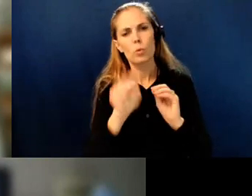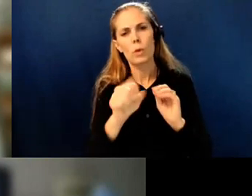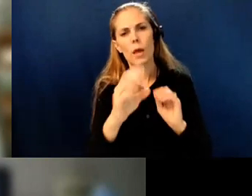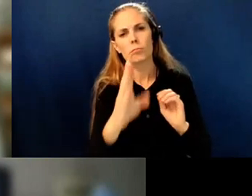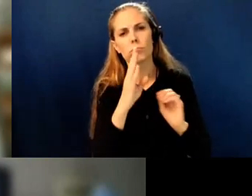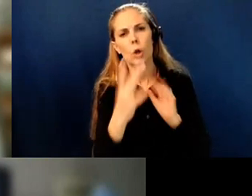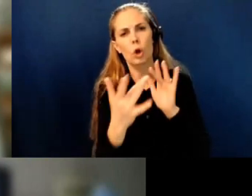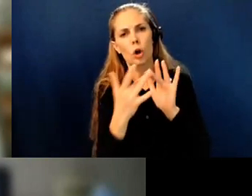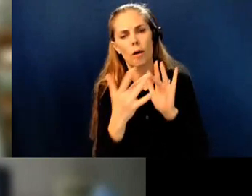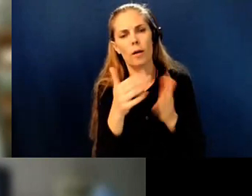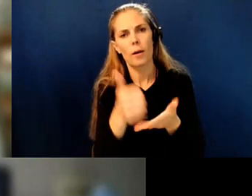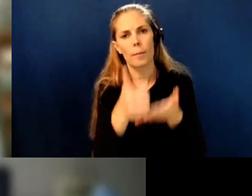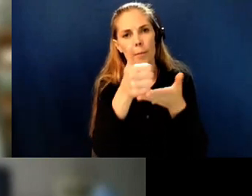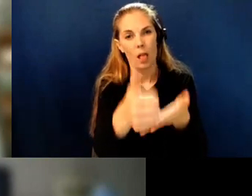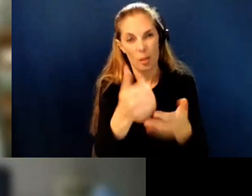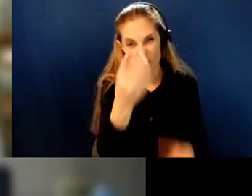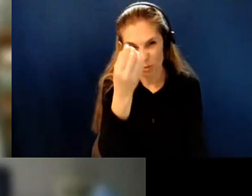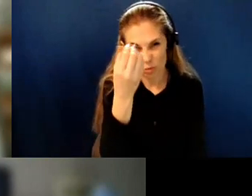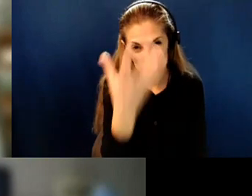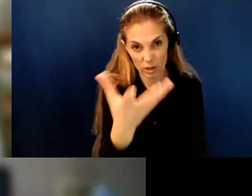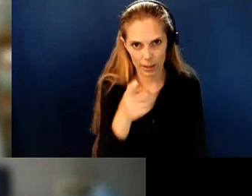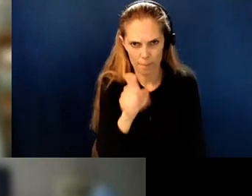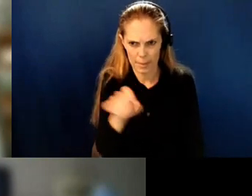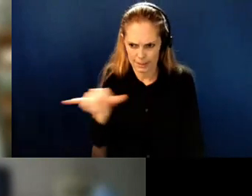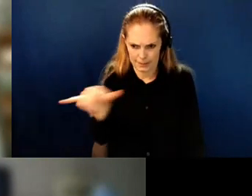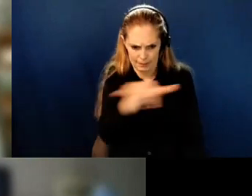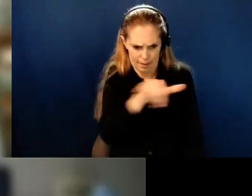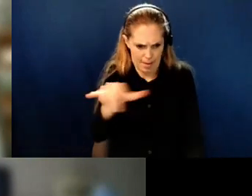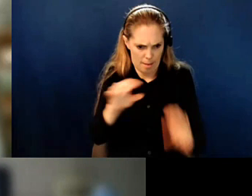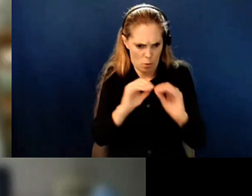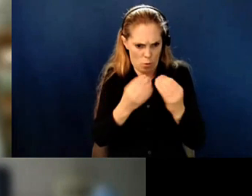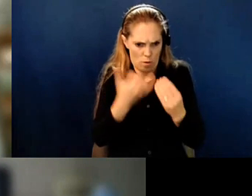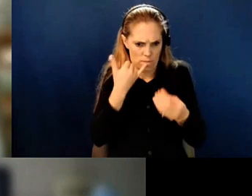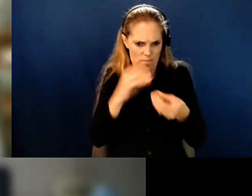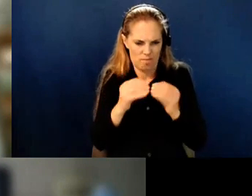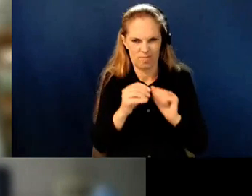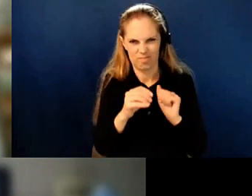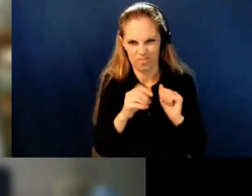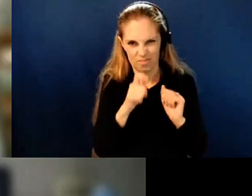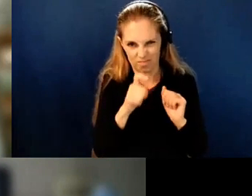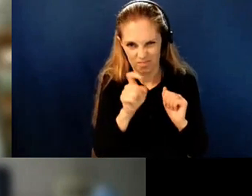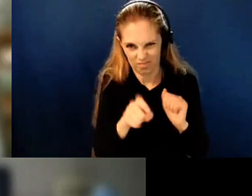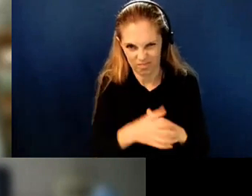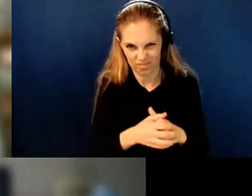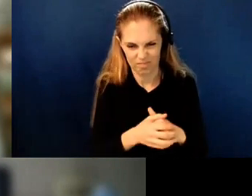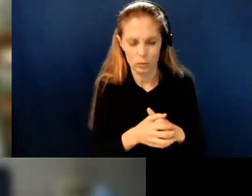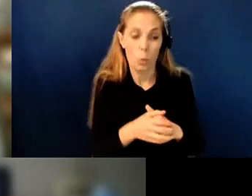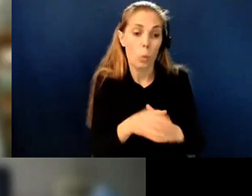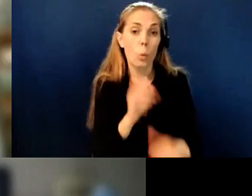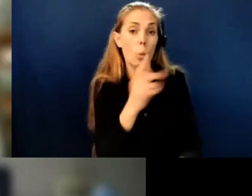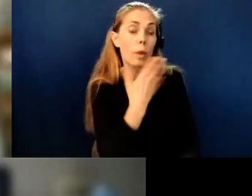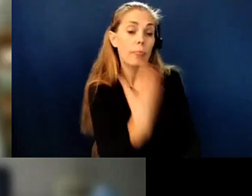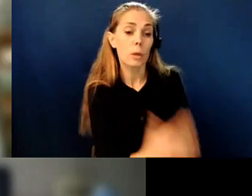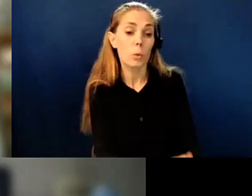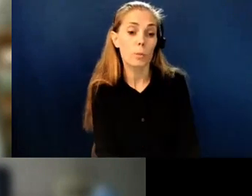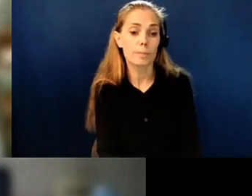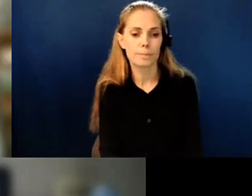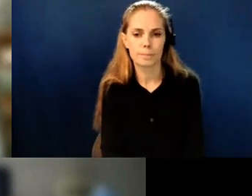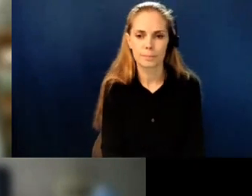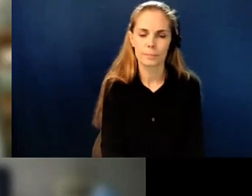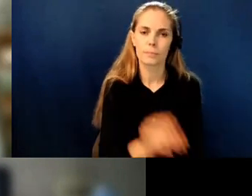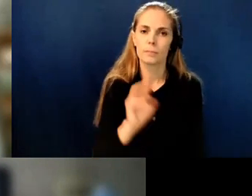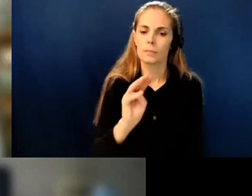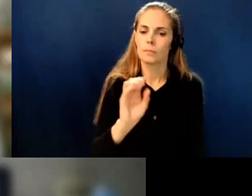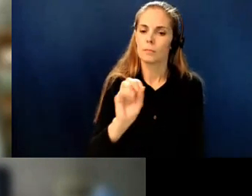welcome. Yep. And we still have some participants sending us feedback, a lot of information about, how this may be a great tool.